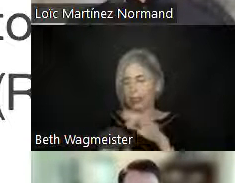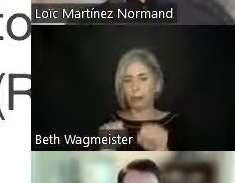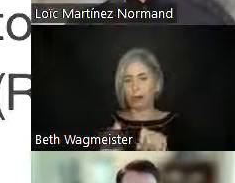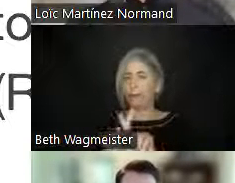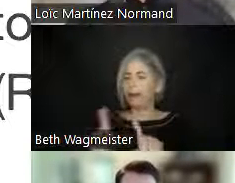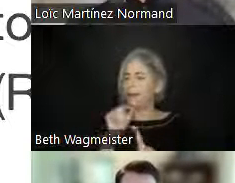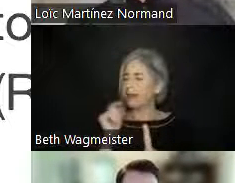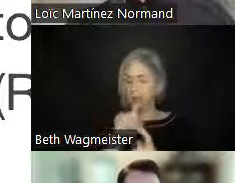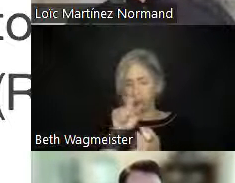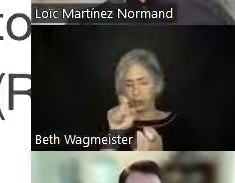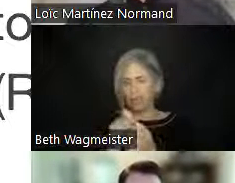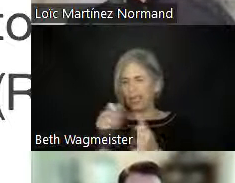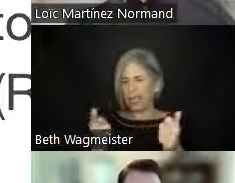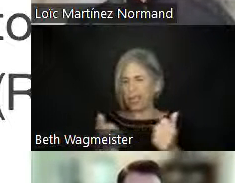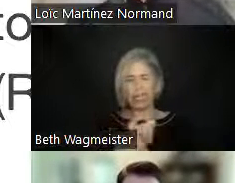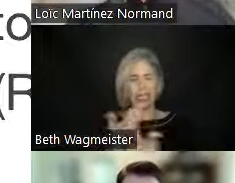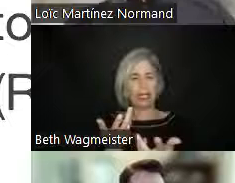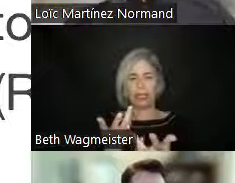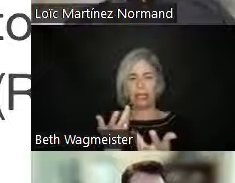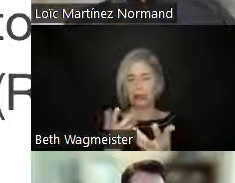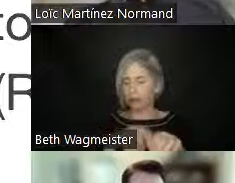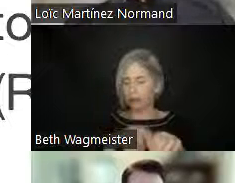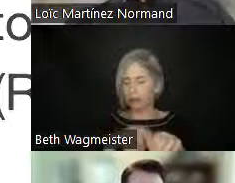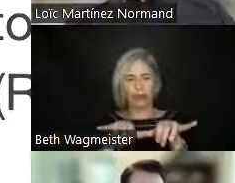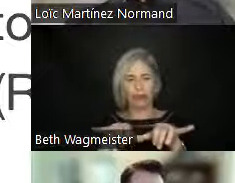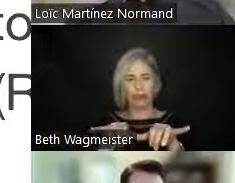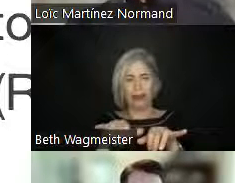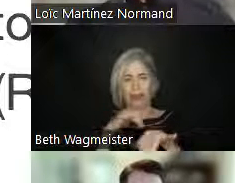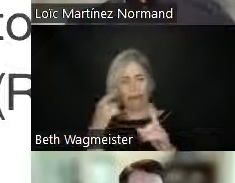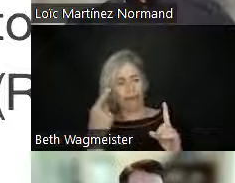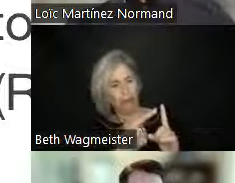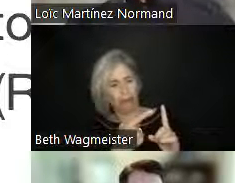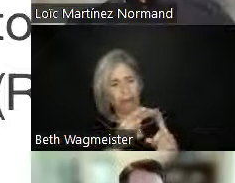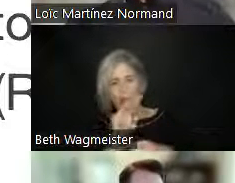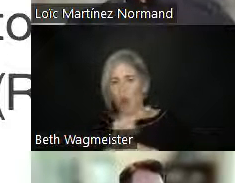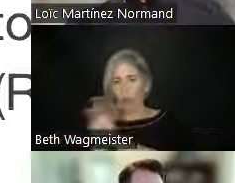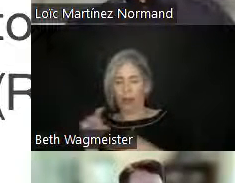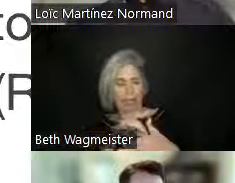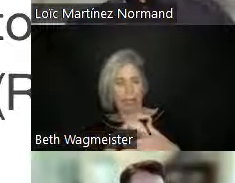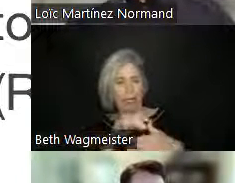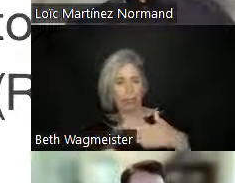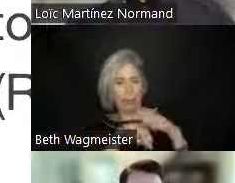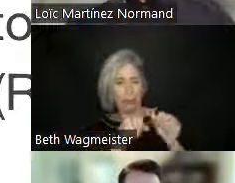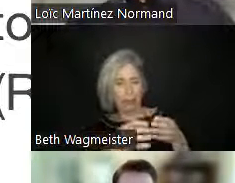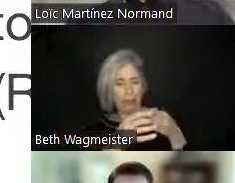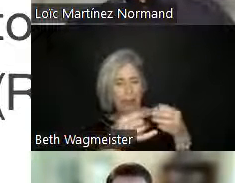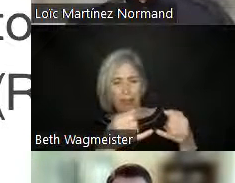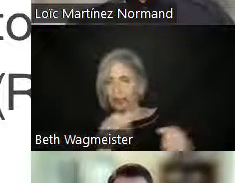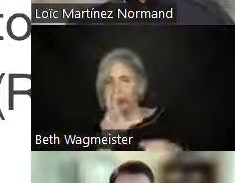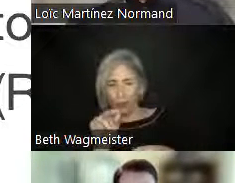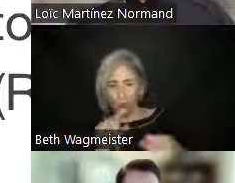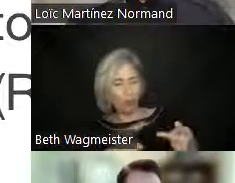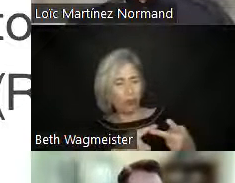not specify any particular standard. It doesn't point to the Web Content Accessibility Guidelines, nor